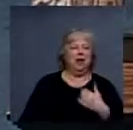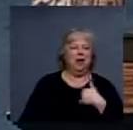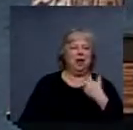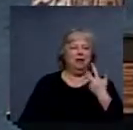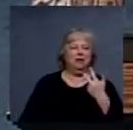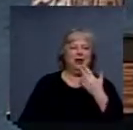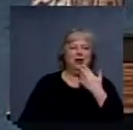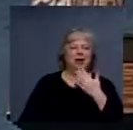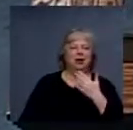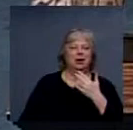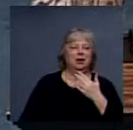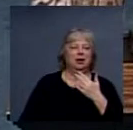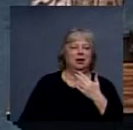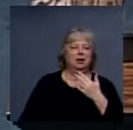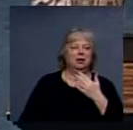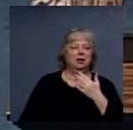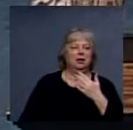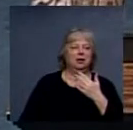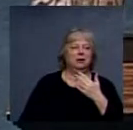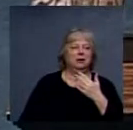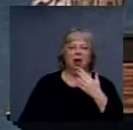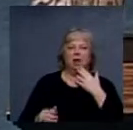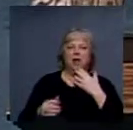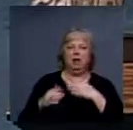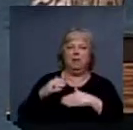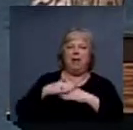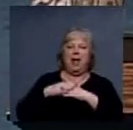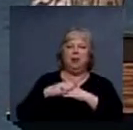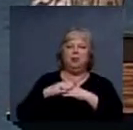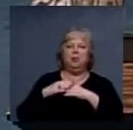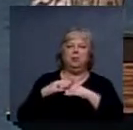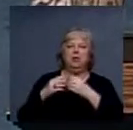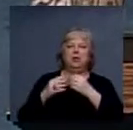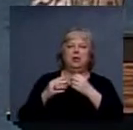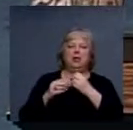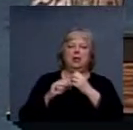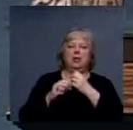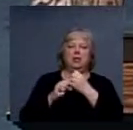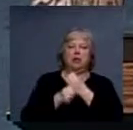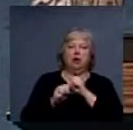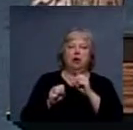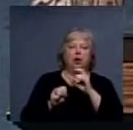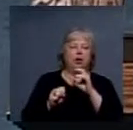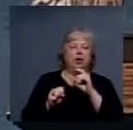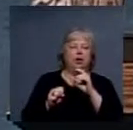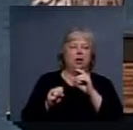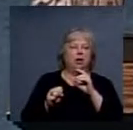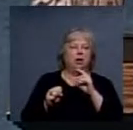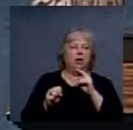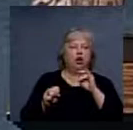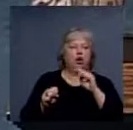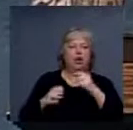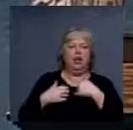things to say. Tucker Maximum Security Unit has a new warden, Mr. Danny Barrell. Arkansas Community Dispute Resolution